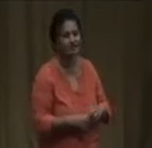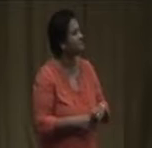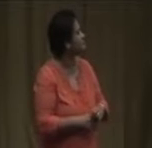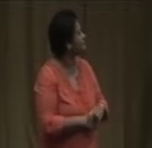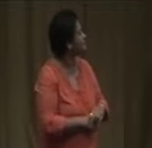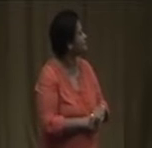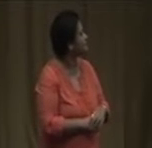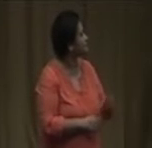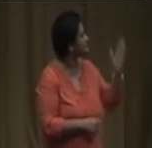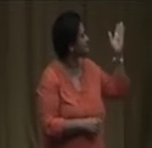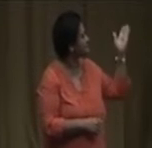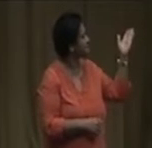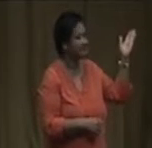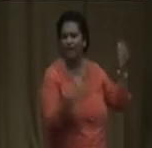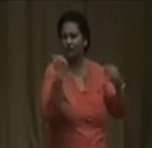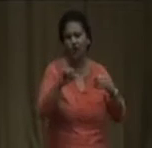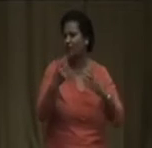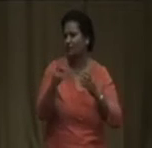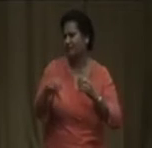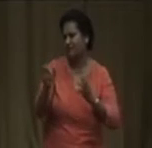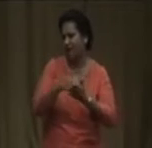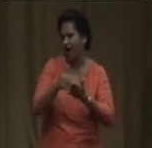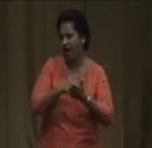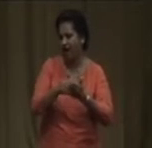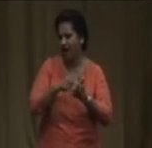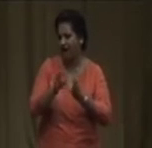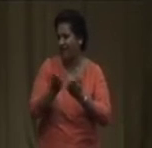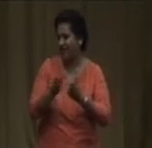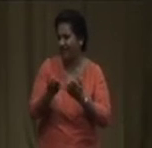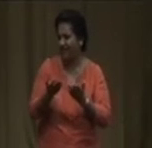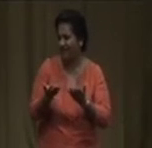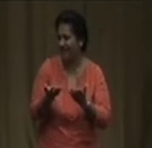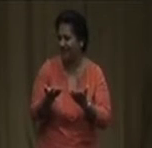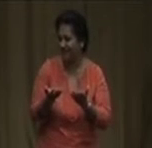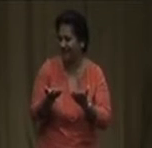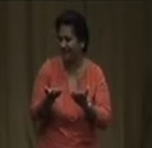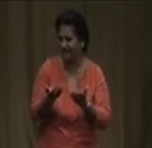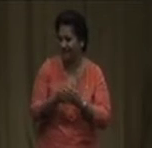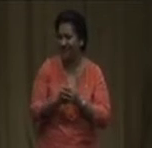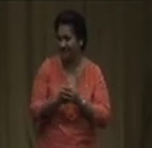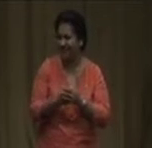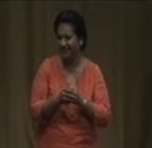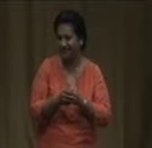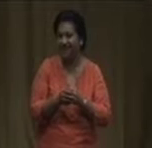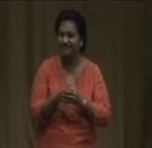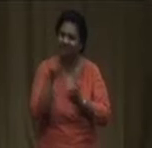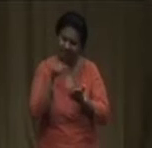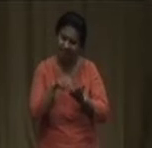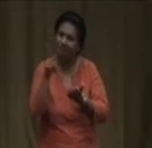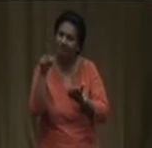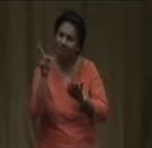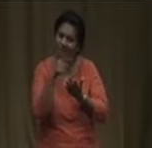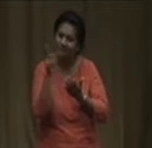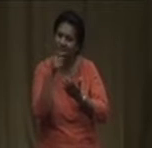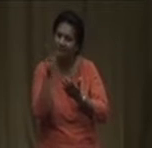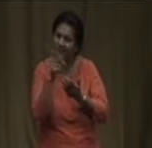source resources, which means you won't need to buy textbooks. Subjects are designed for independent study, and you get peer support from